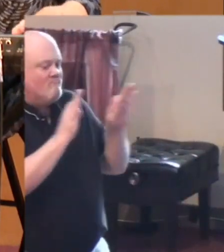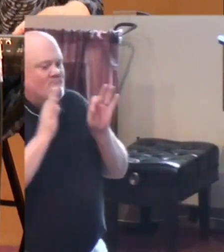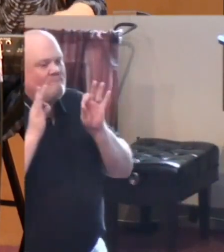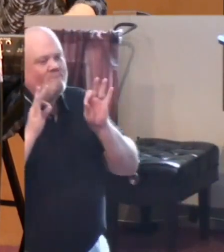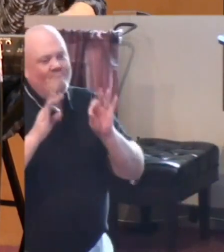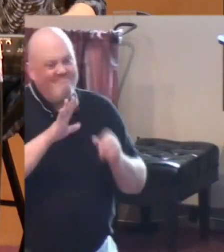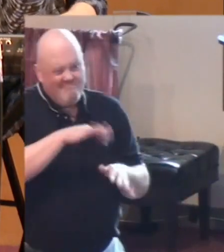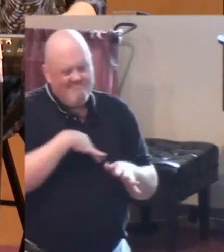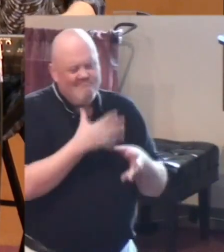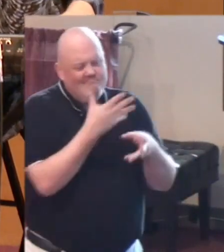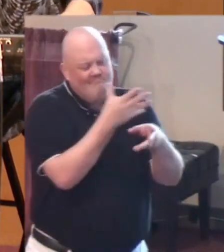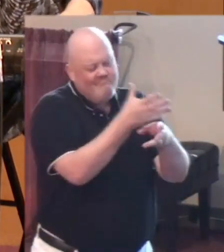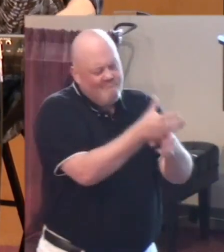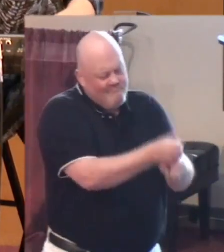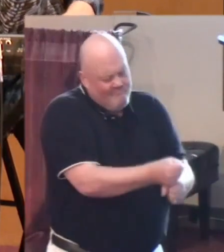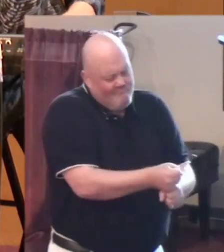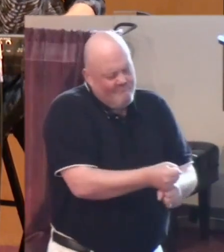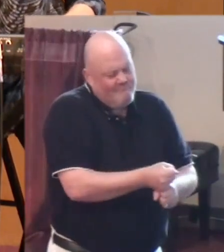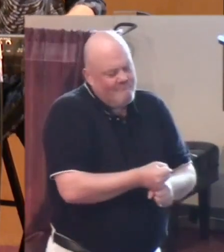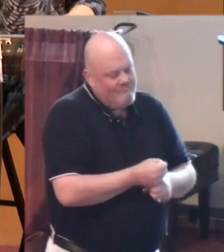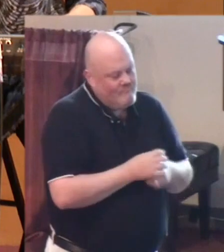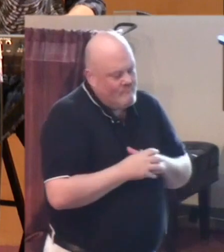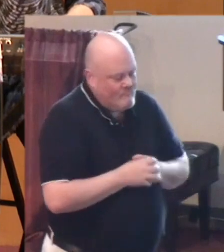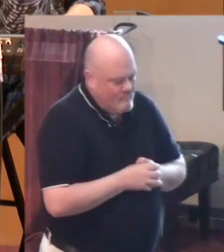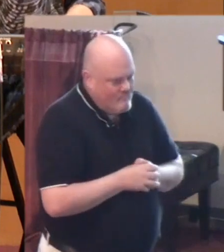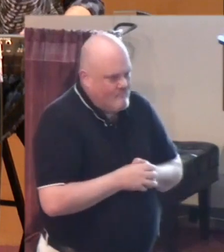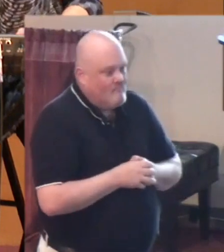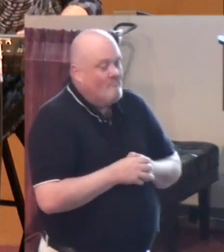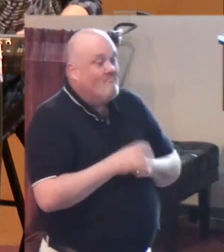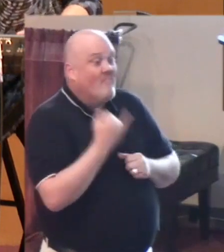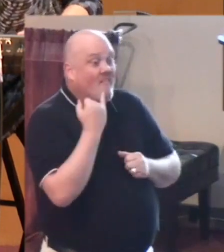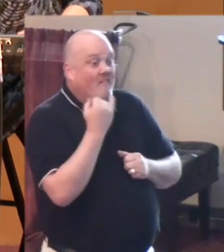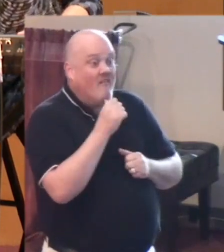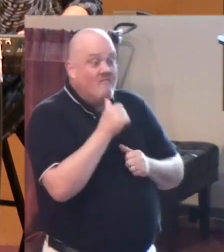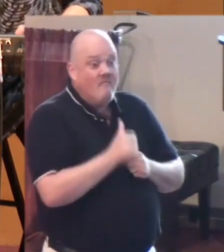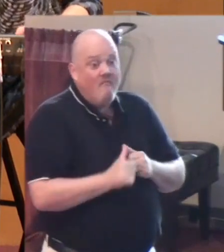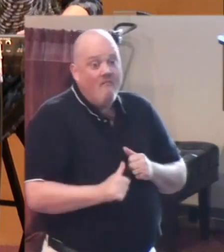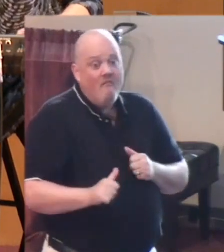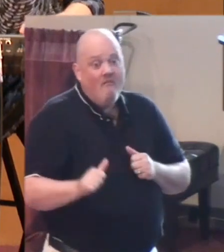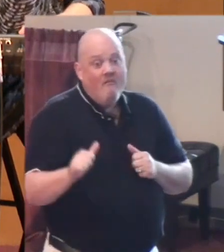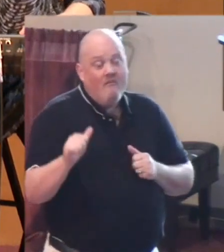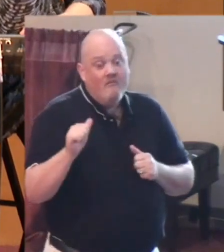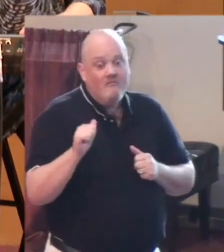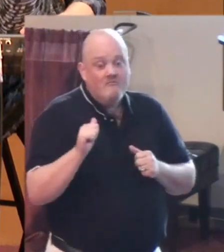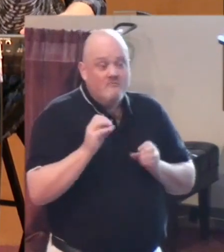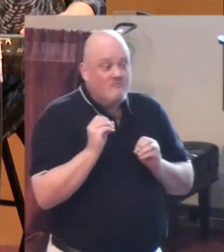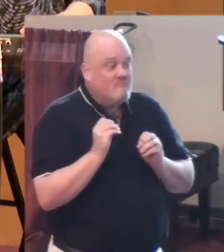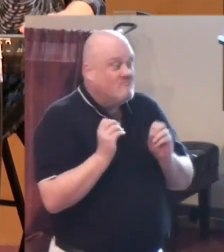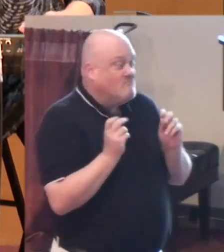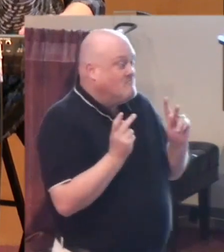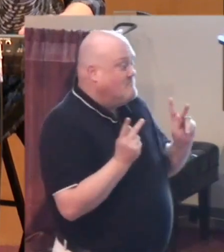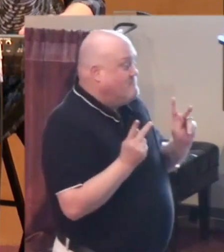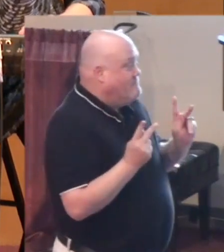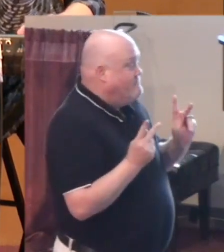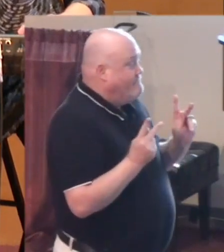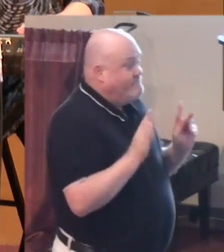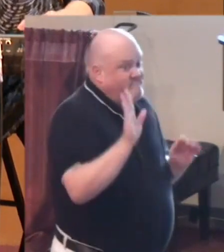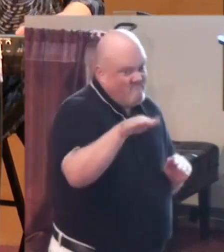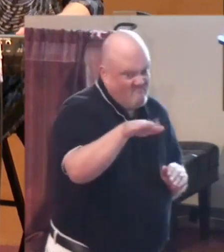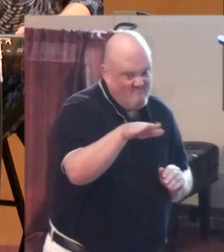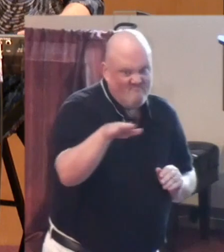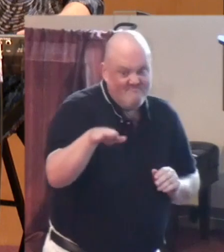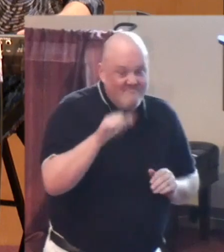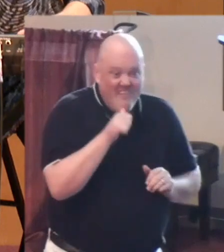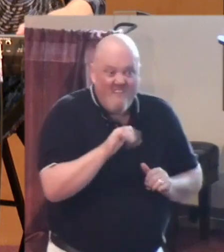end, my friend, if it's not okay, hey,